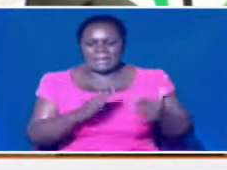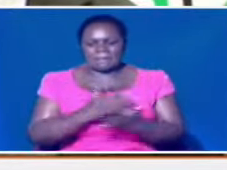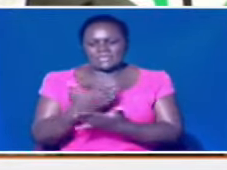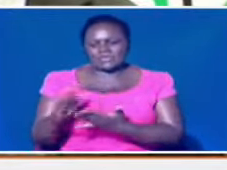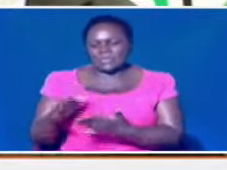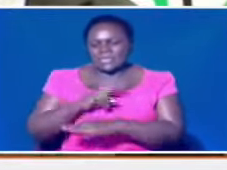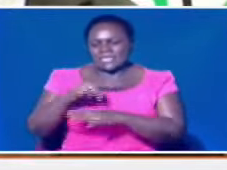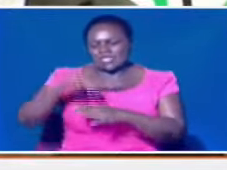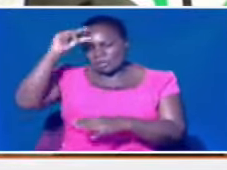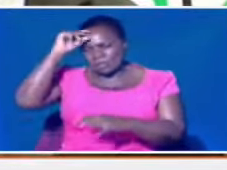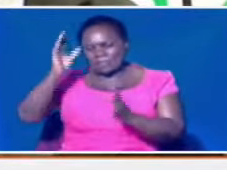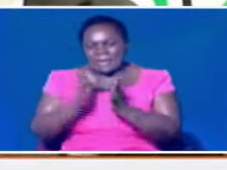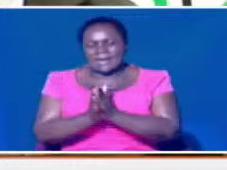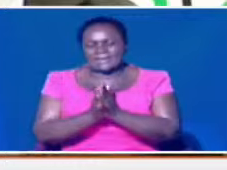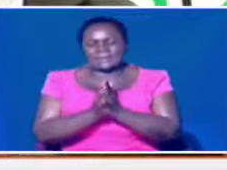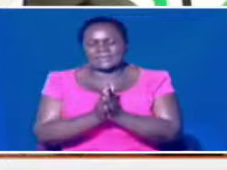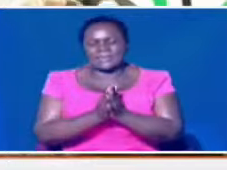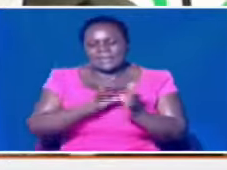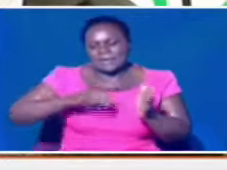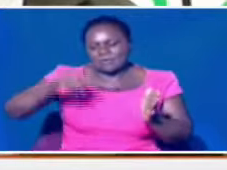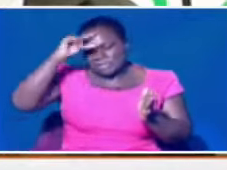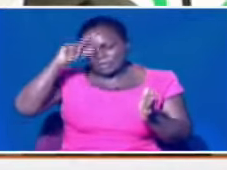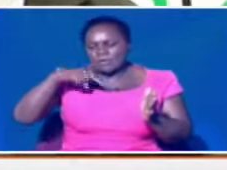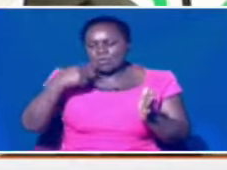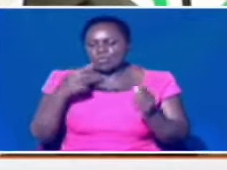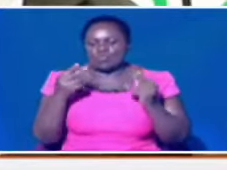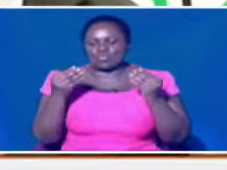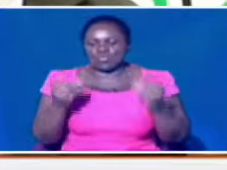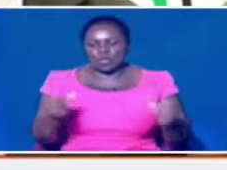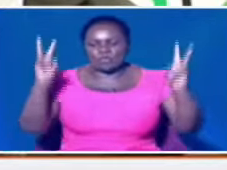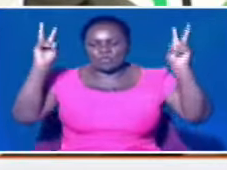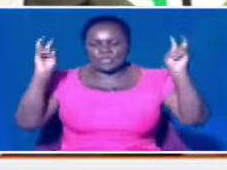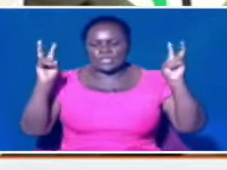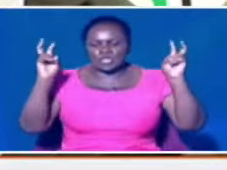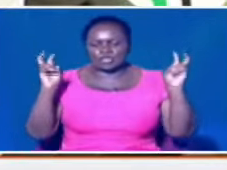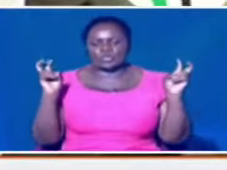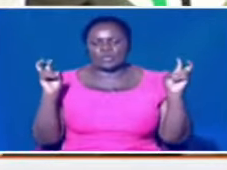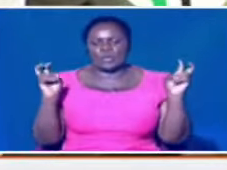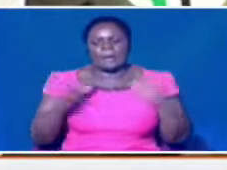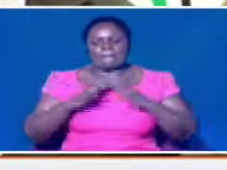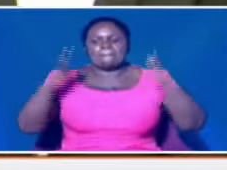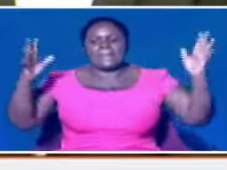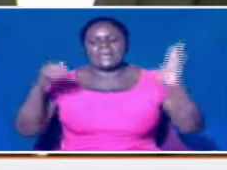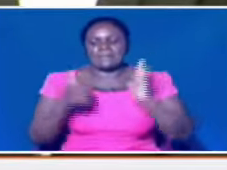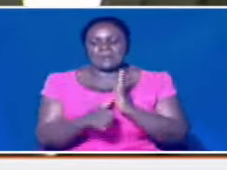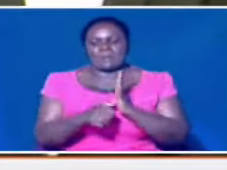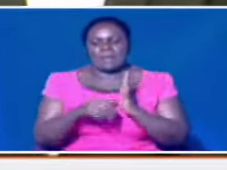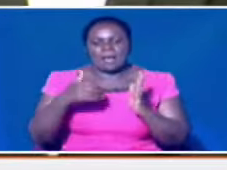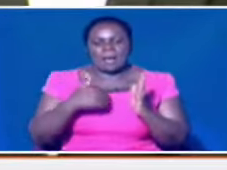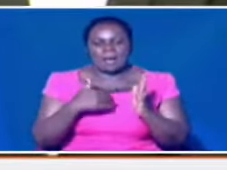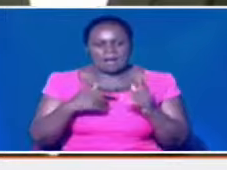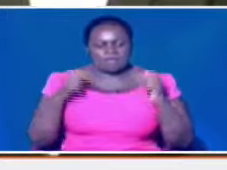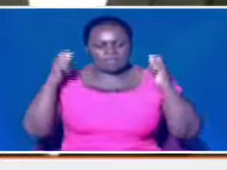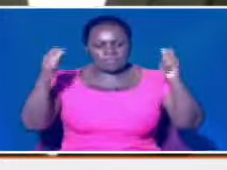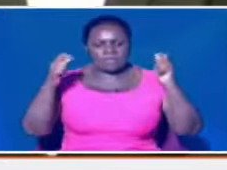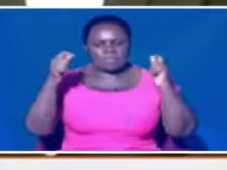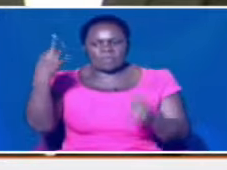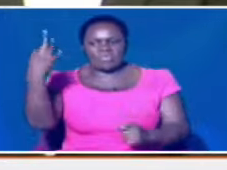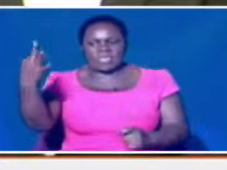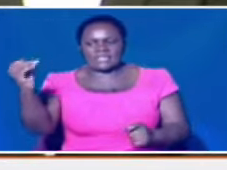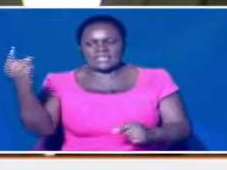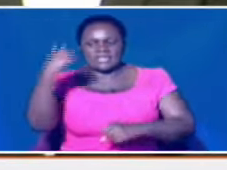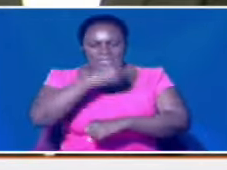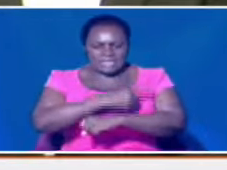the national government and the county government on who should resolve the issues, still remain the biggest problem. We've had a strike for more than 30 days